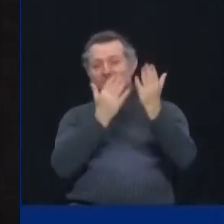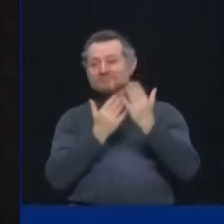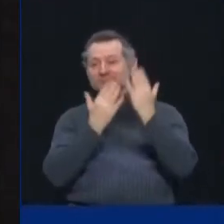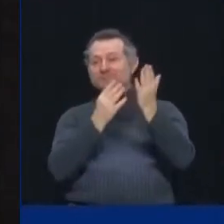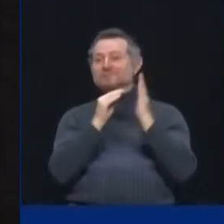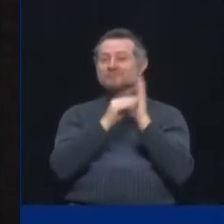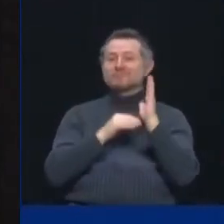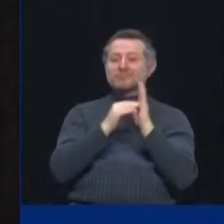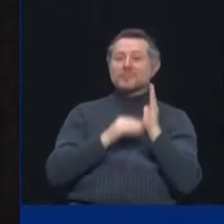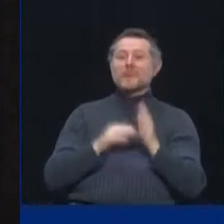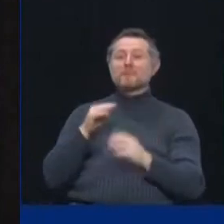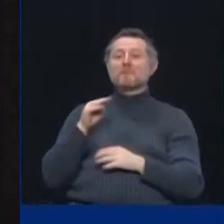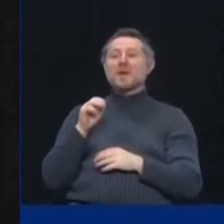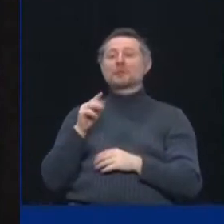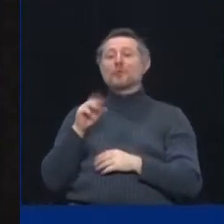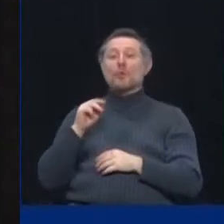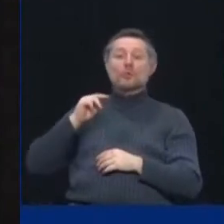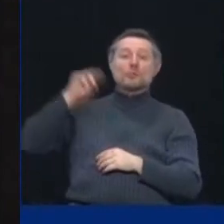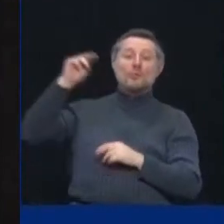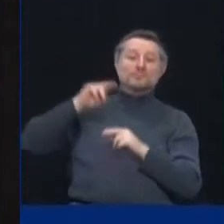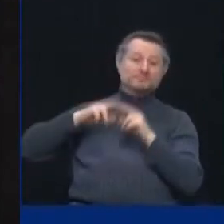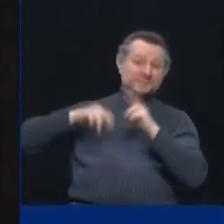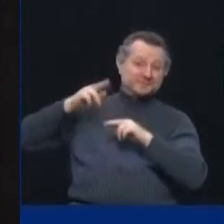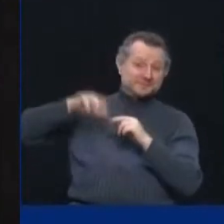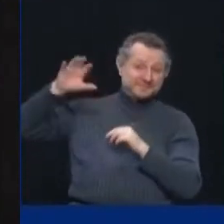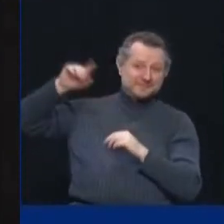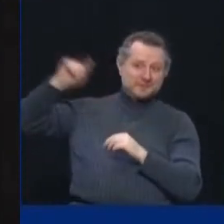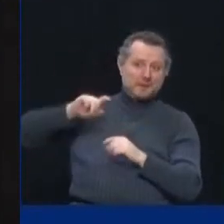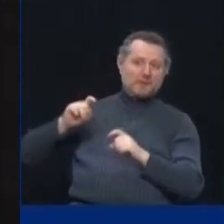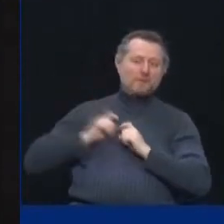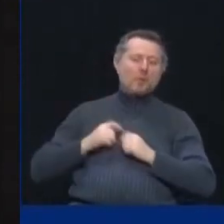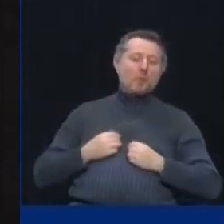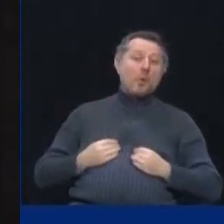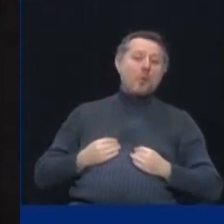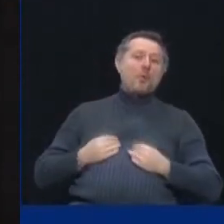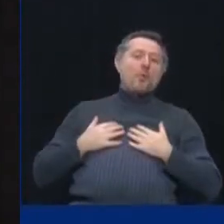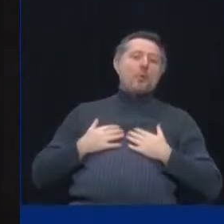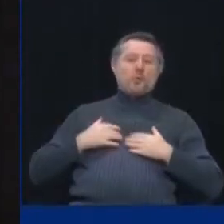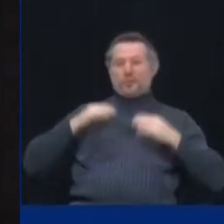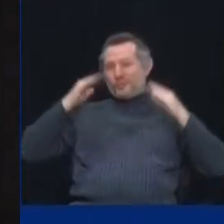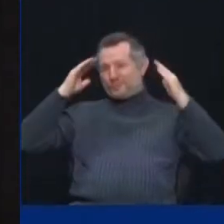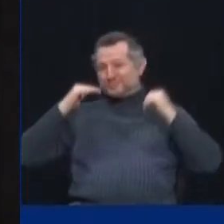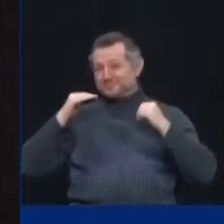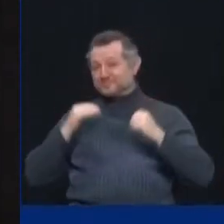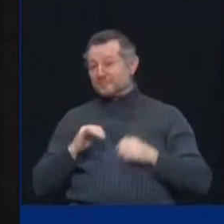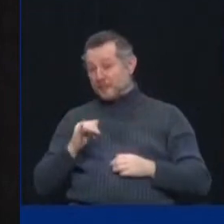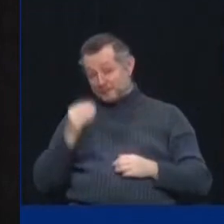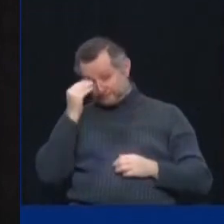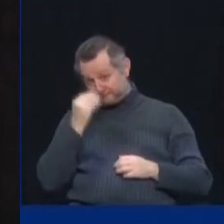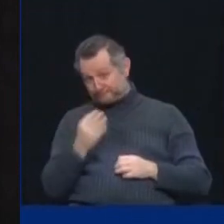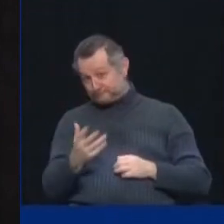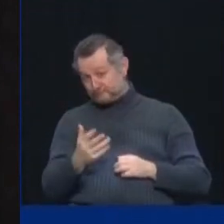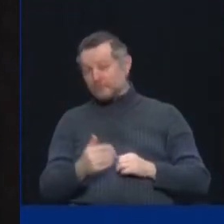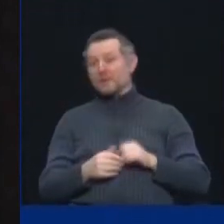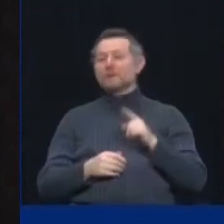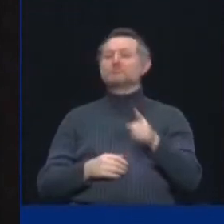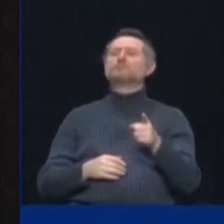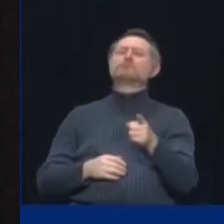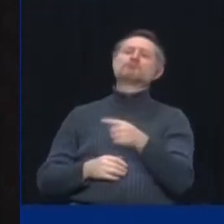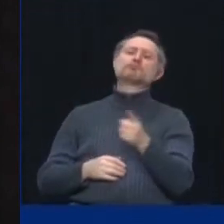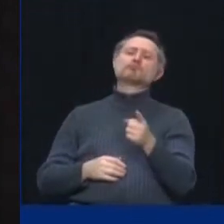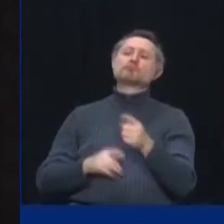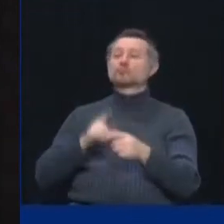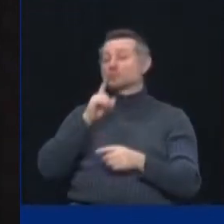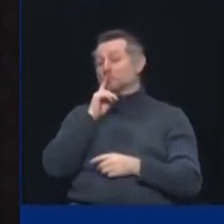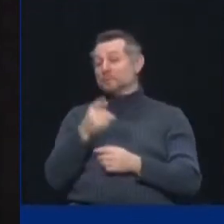hope. It's something that will allow, and by the way, if it were not for the community when we first dusted